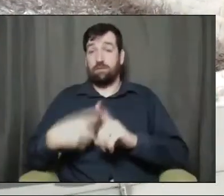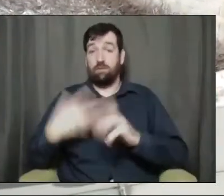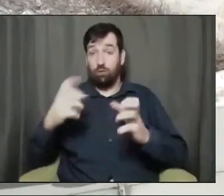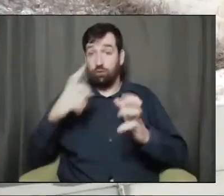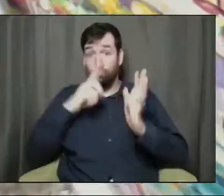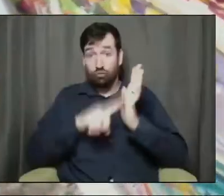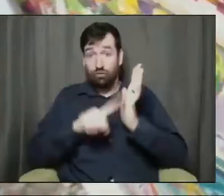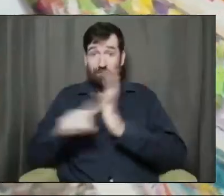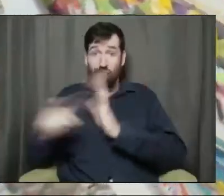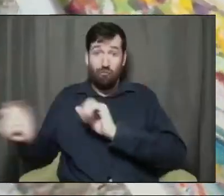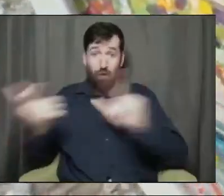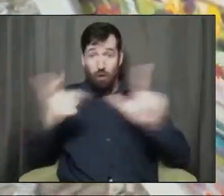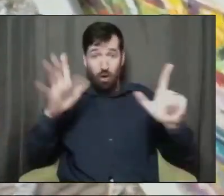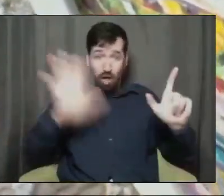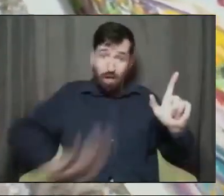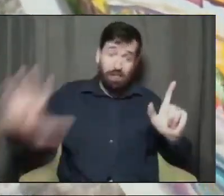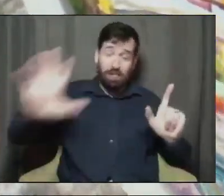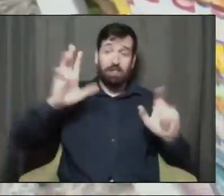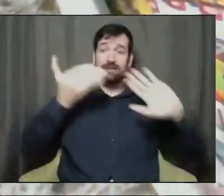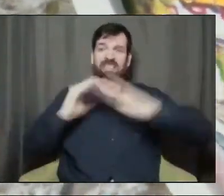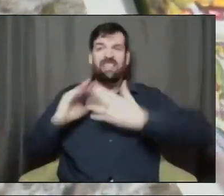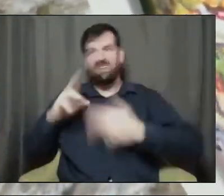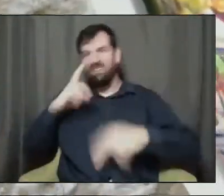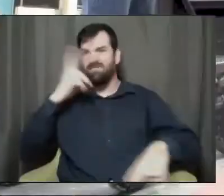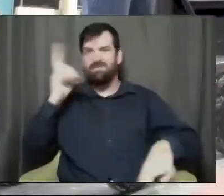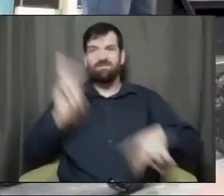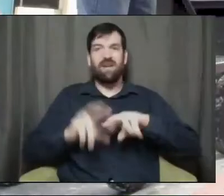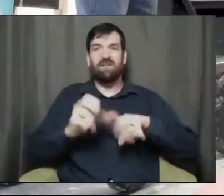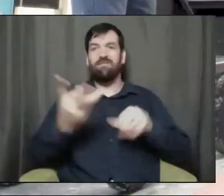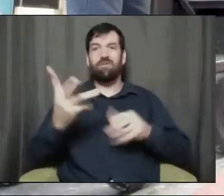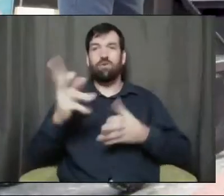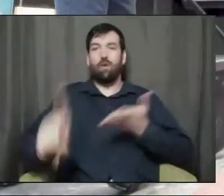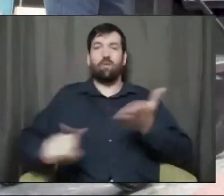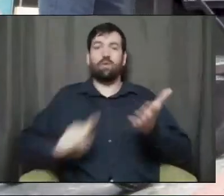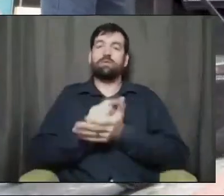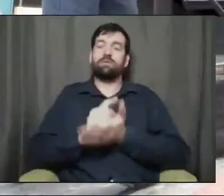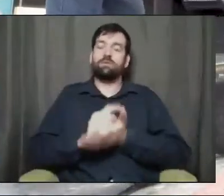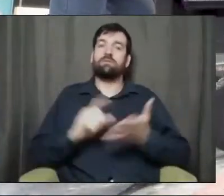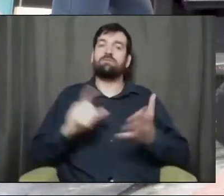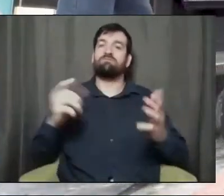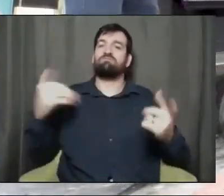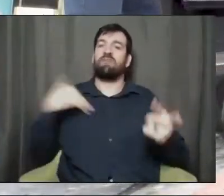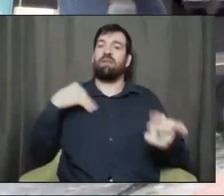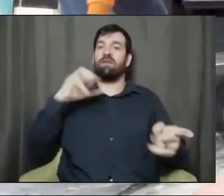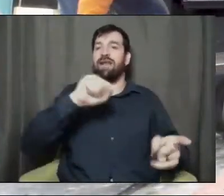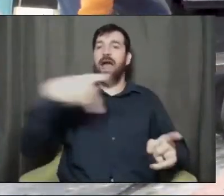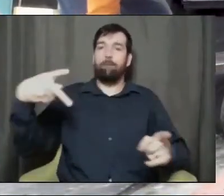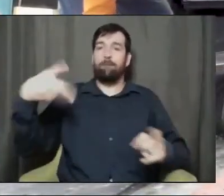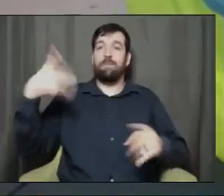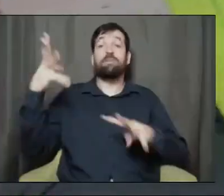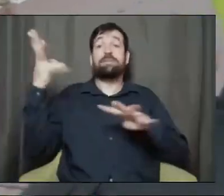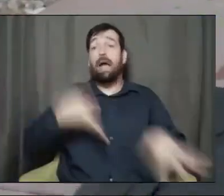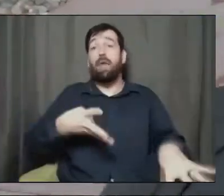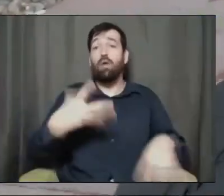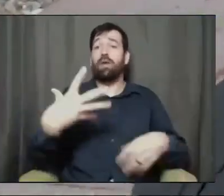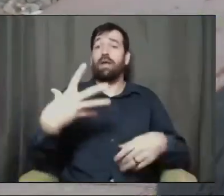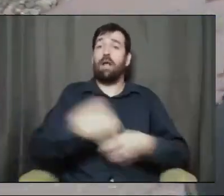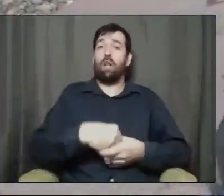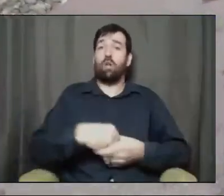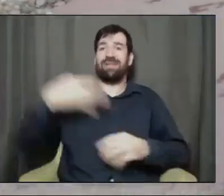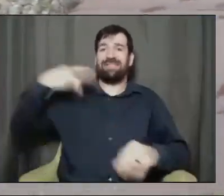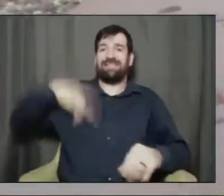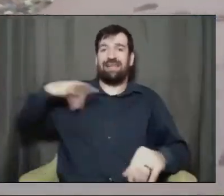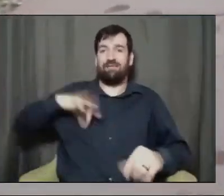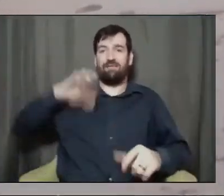city, that would be a really fun way to spend a couple of hours. Organizers have launched an app. You download it. It includes incentives for certain locations